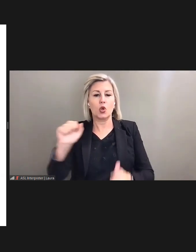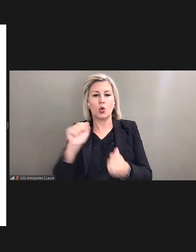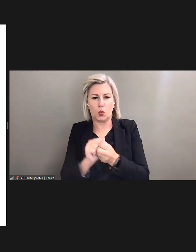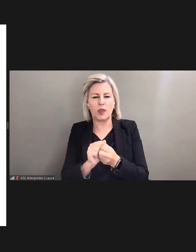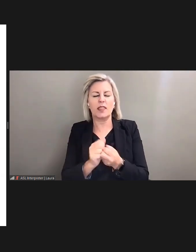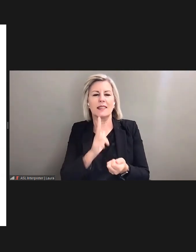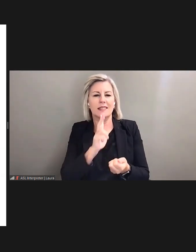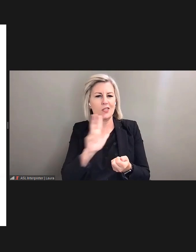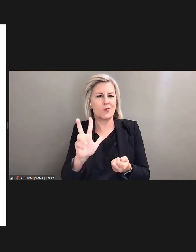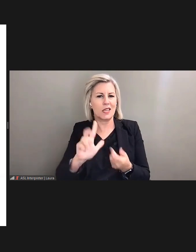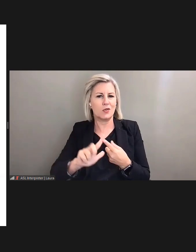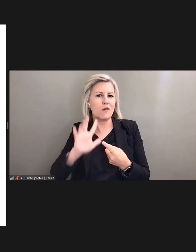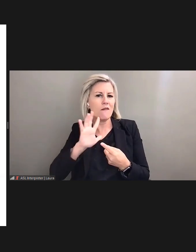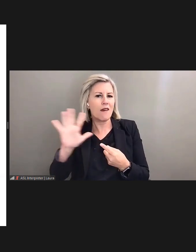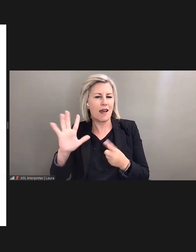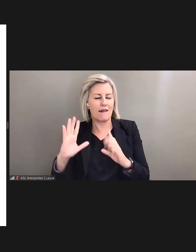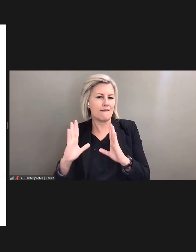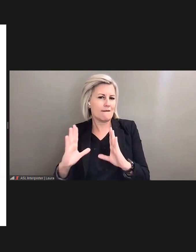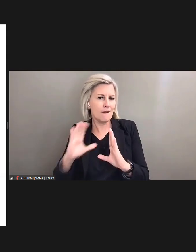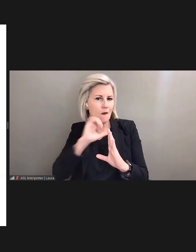to 5-year-old population.